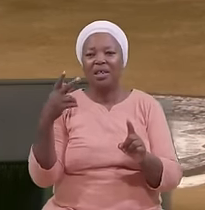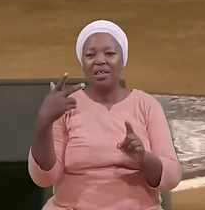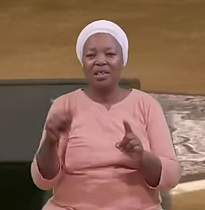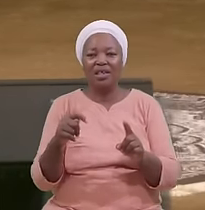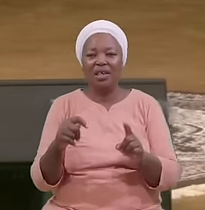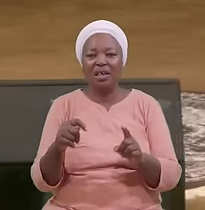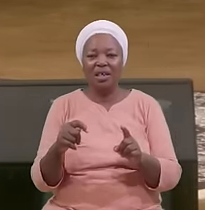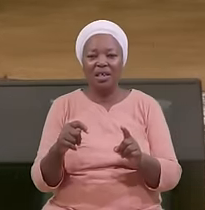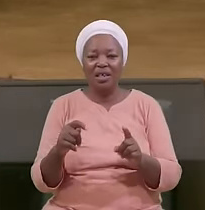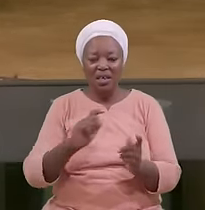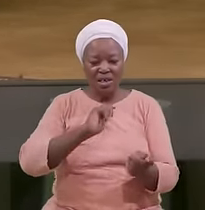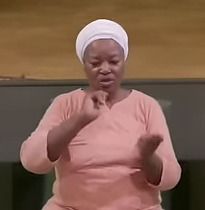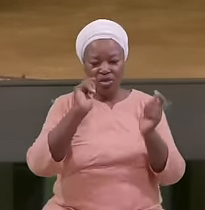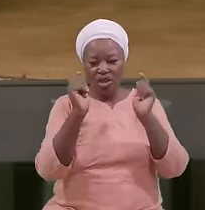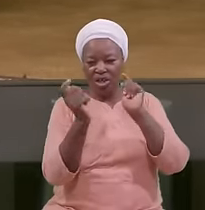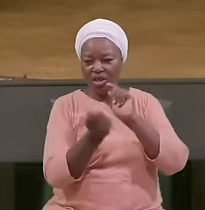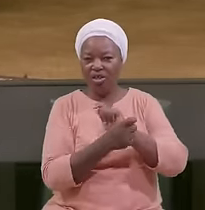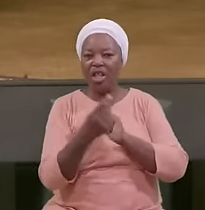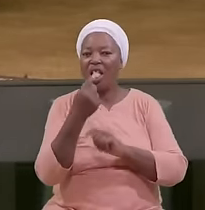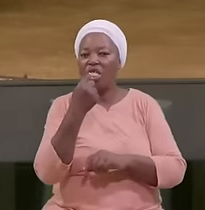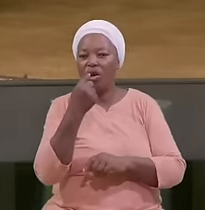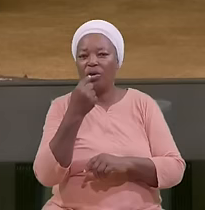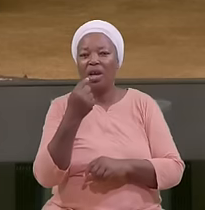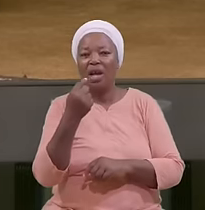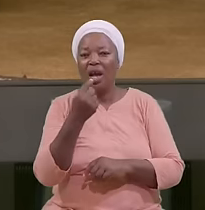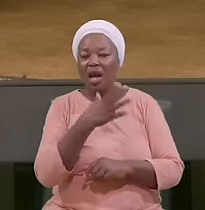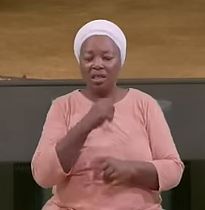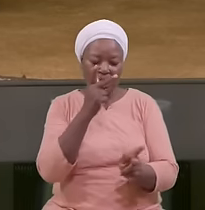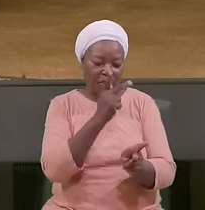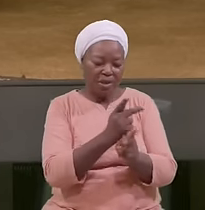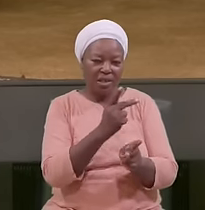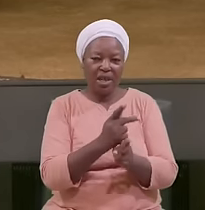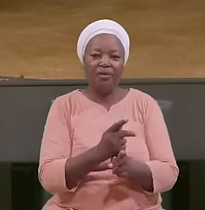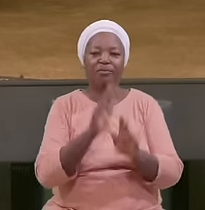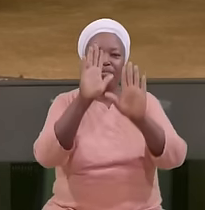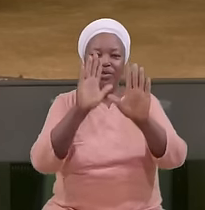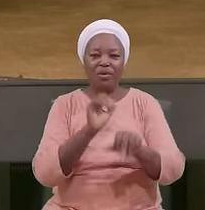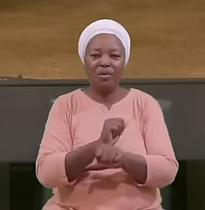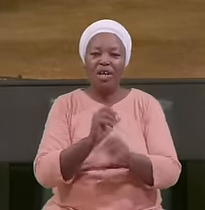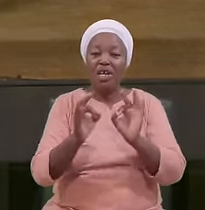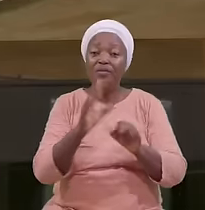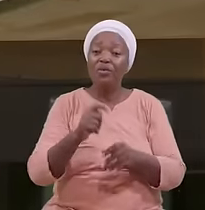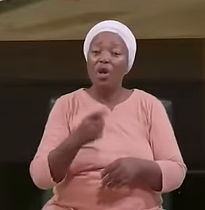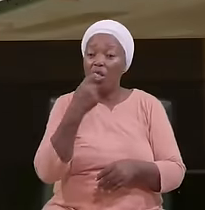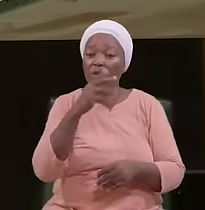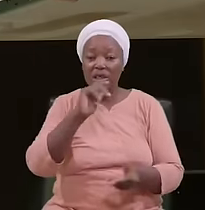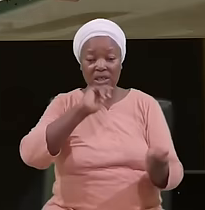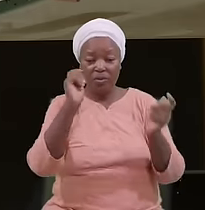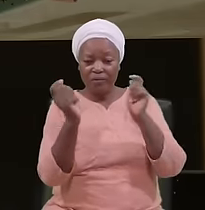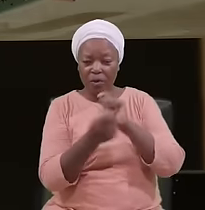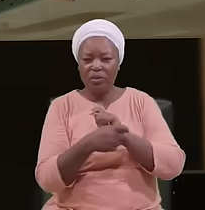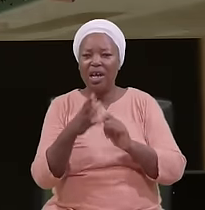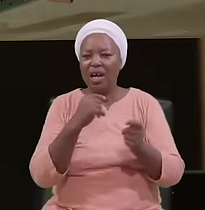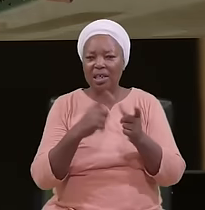reformed tongue and the reserved miracle. If your tongue is reformed, there is